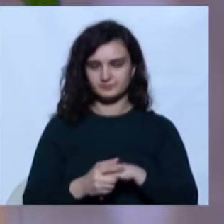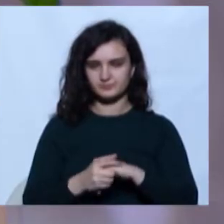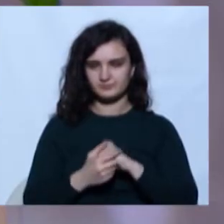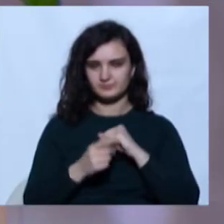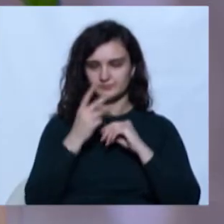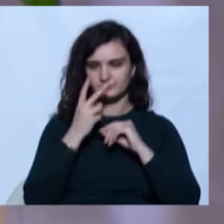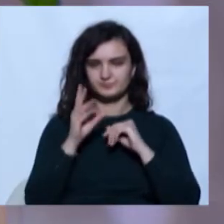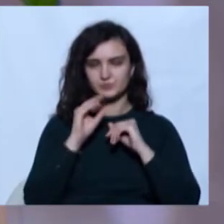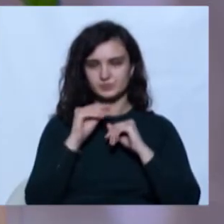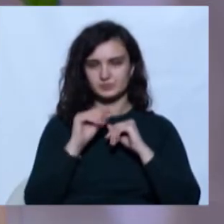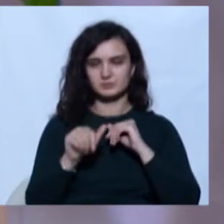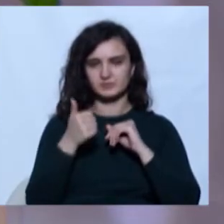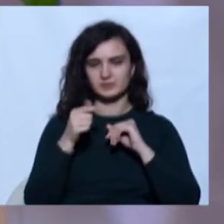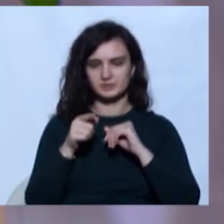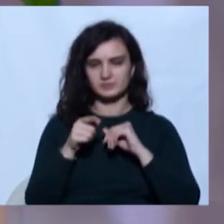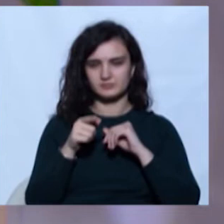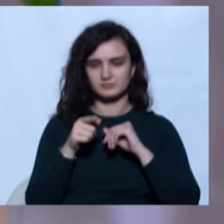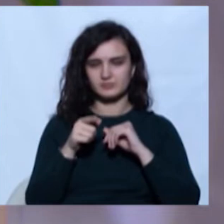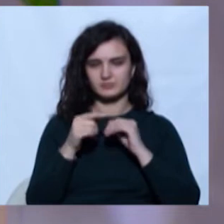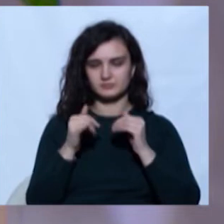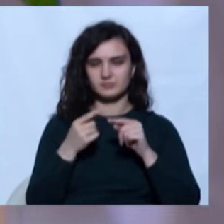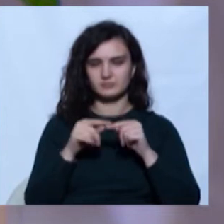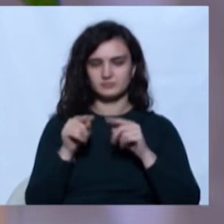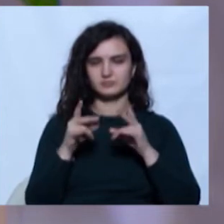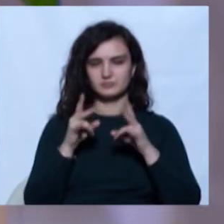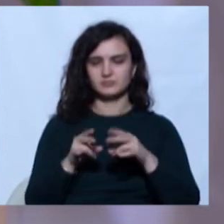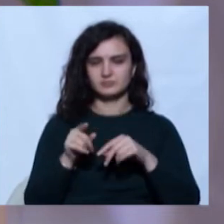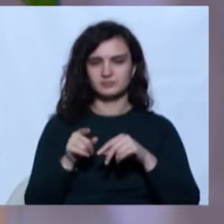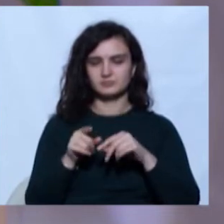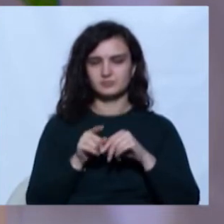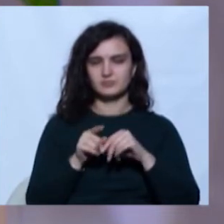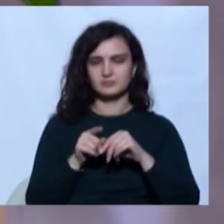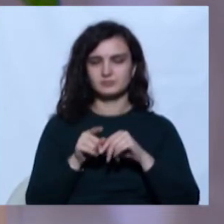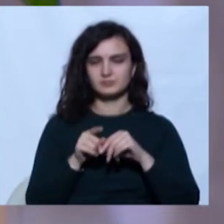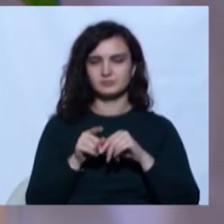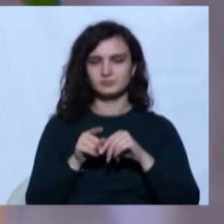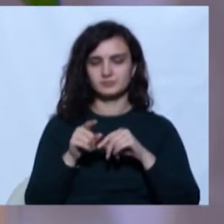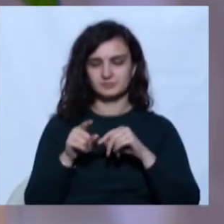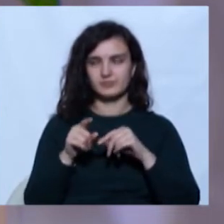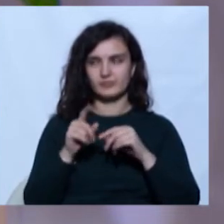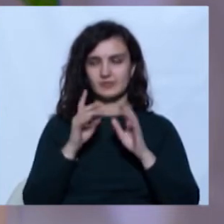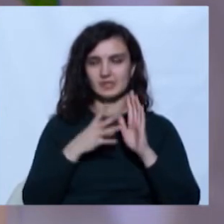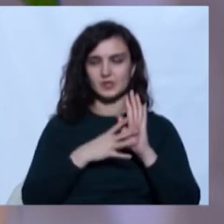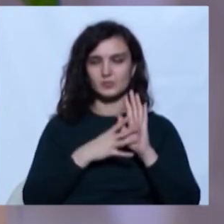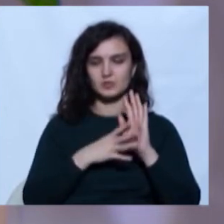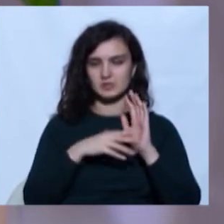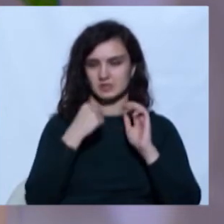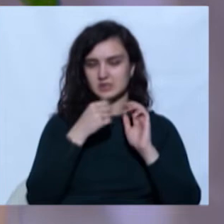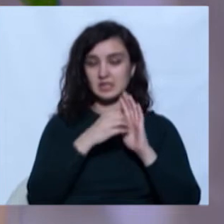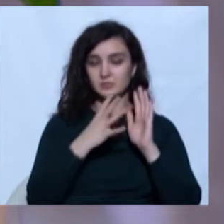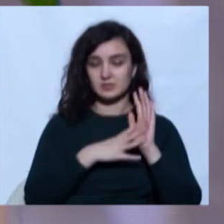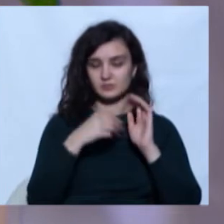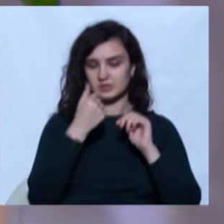at the when first. Now, it does happen it's been written in the mid-19th century.